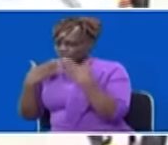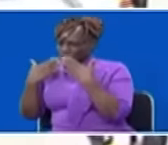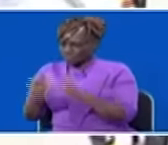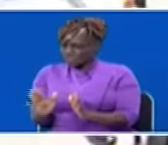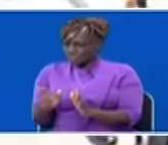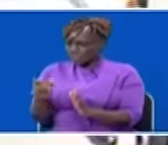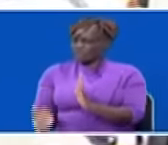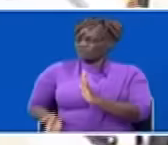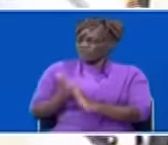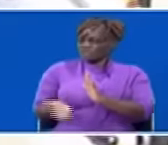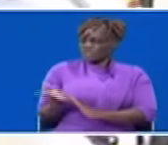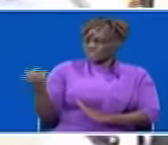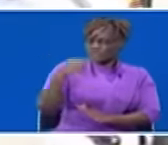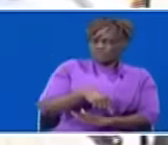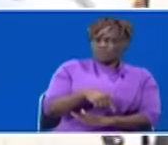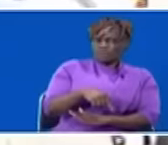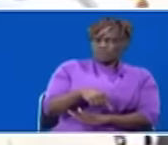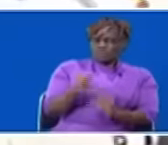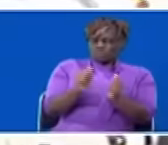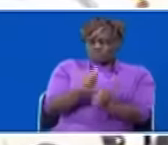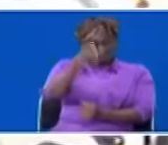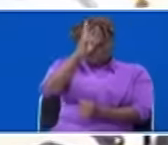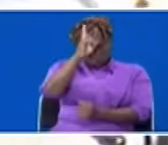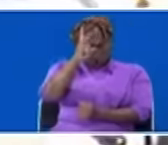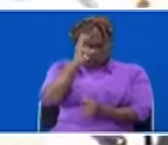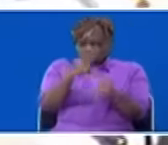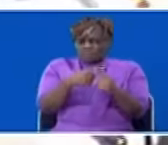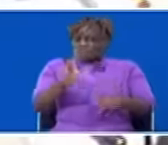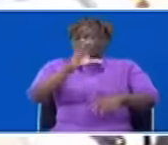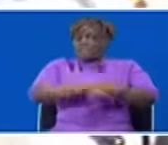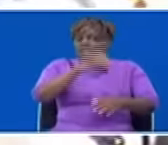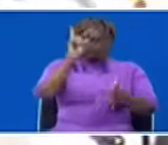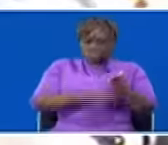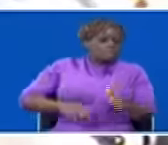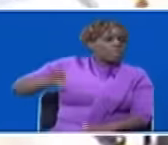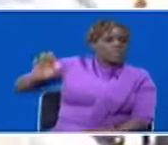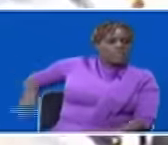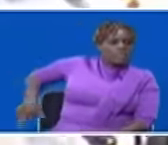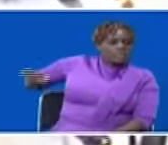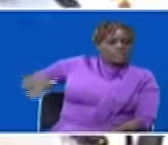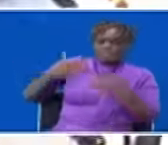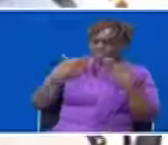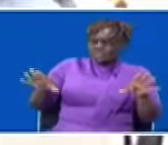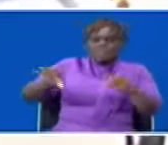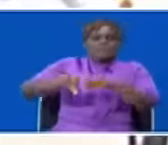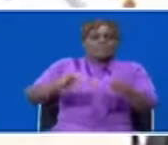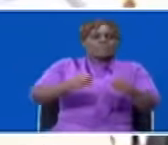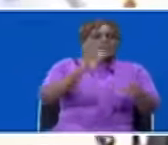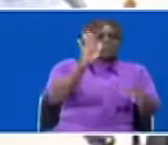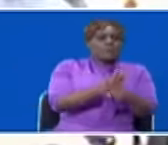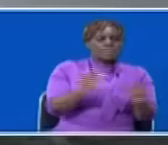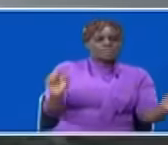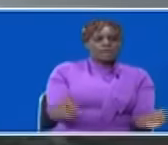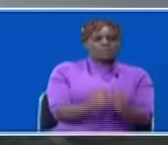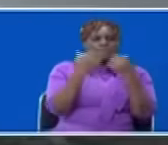acted very, very promptly. We came up here with them. But we found it was late, a lot of damage had already been